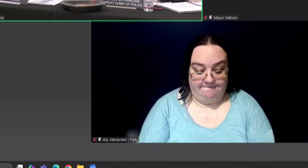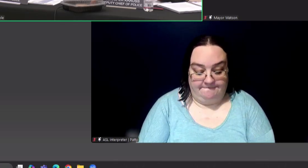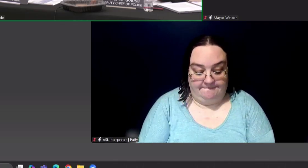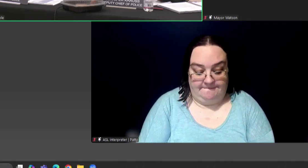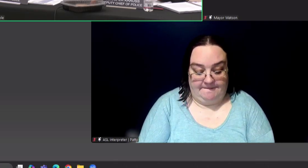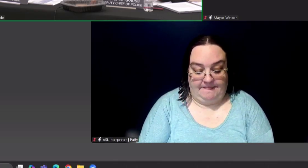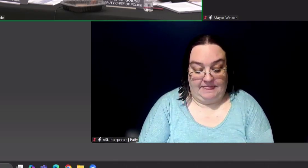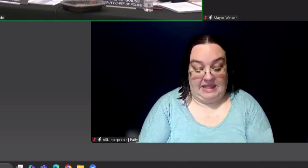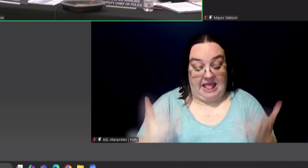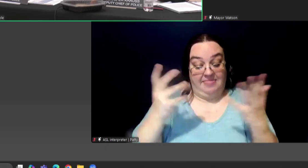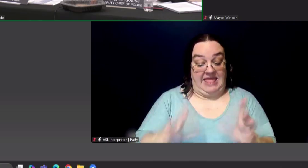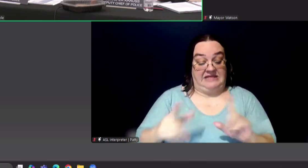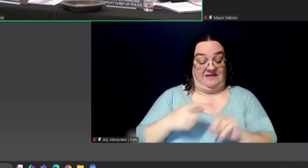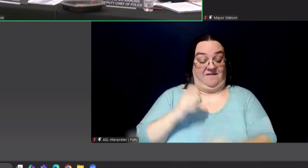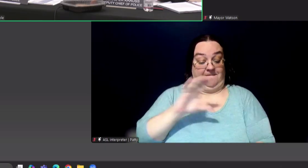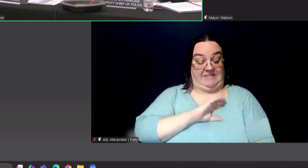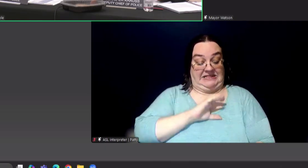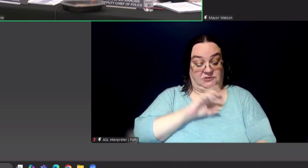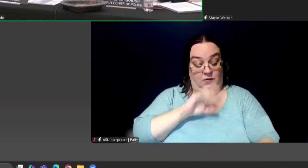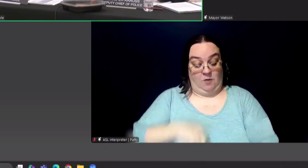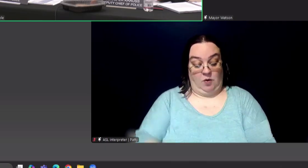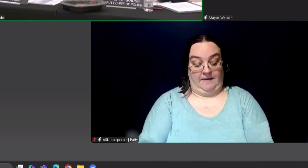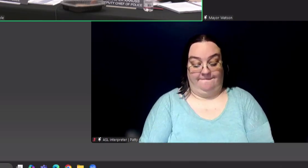That's it for the police report.